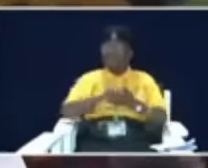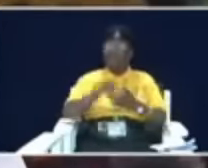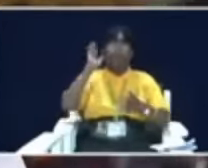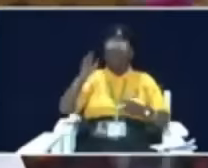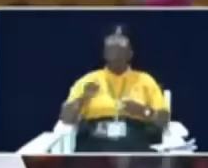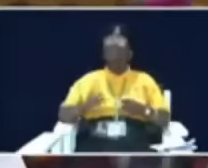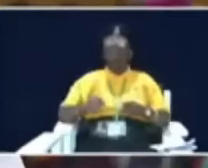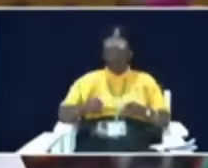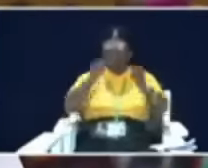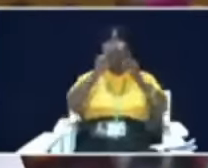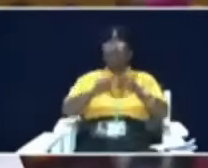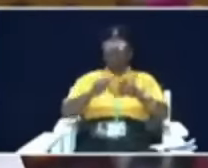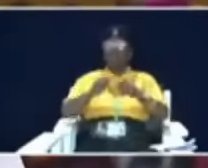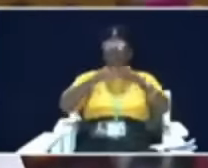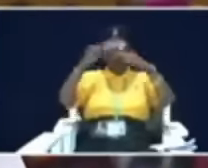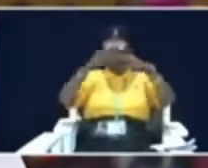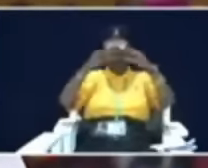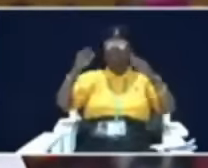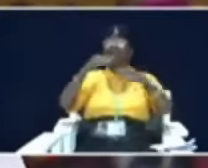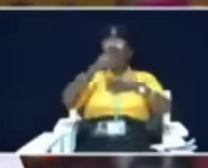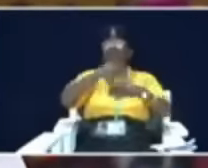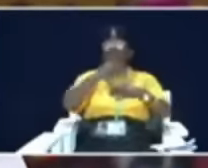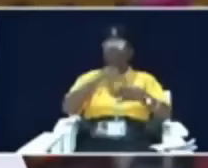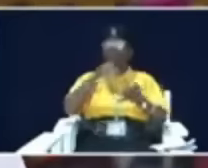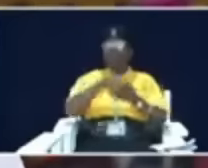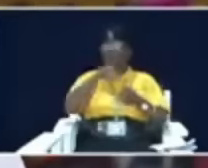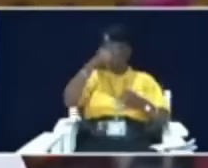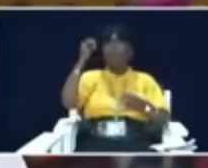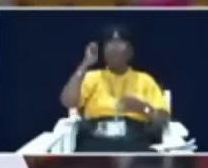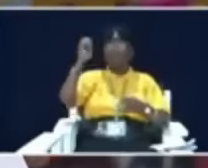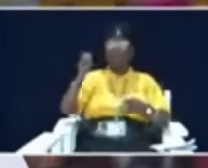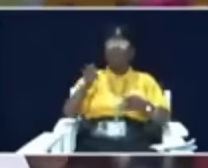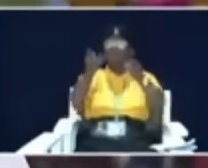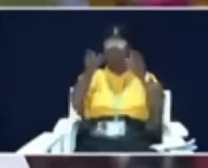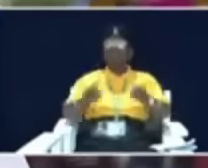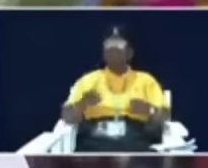because he wanted the wall to stay down.